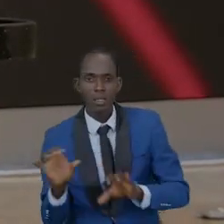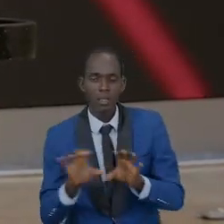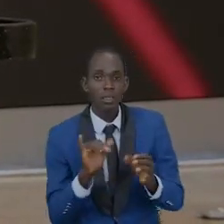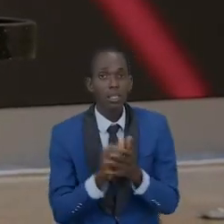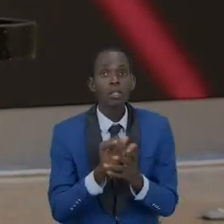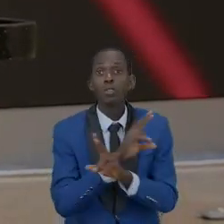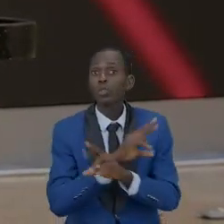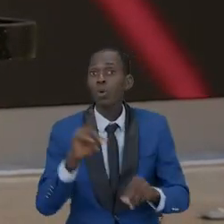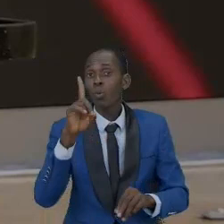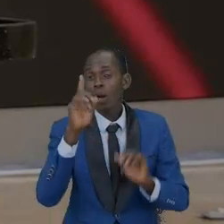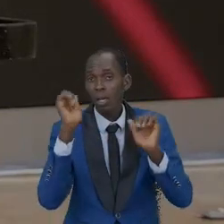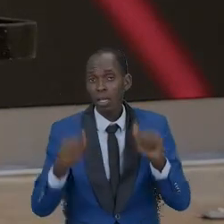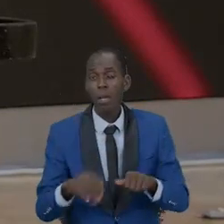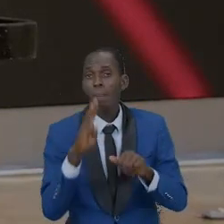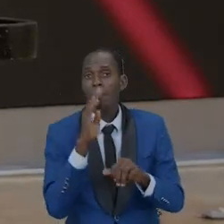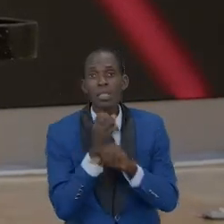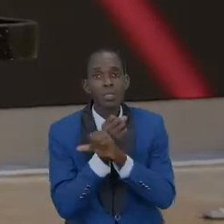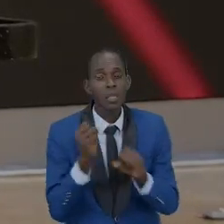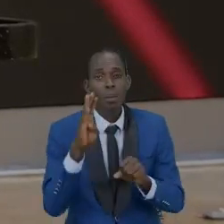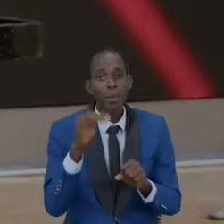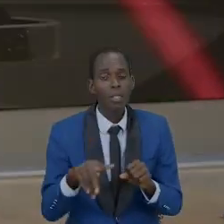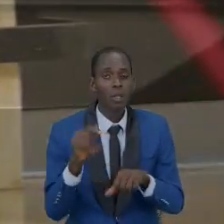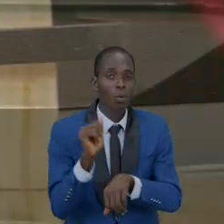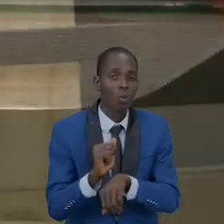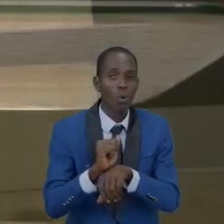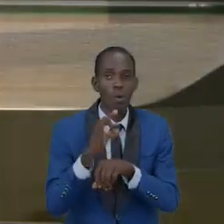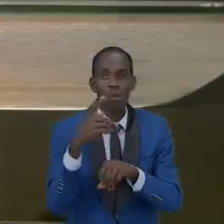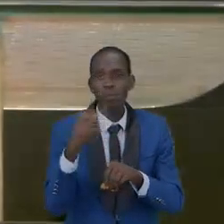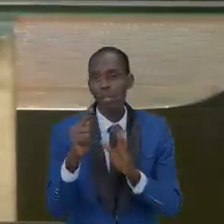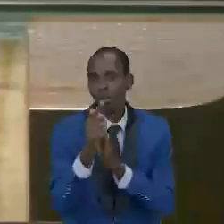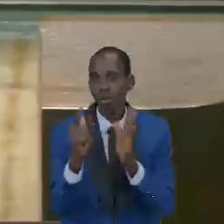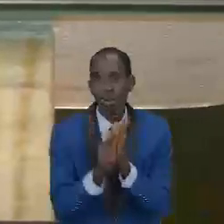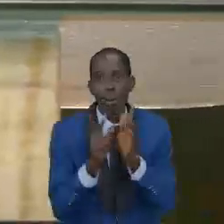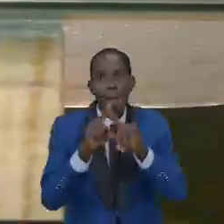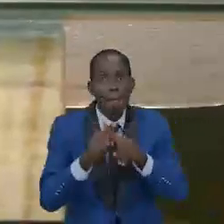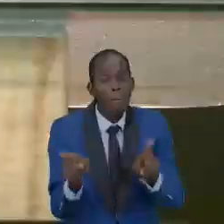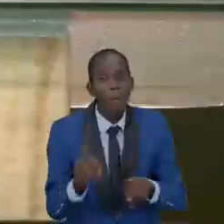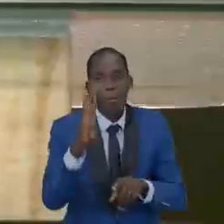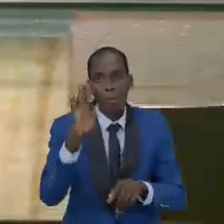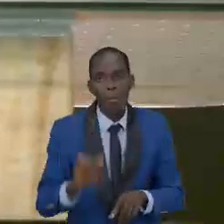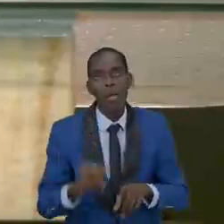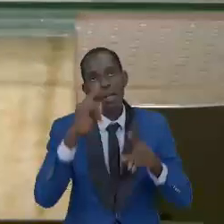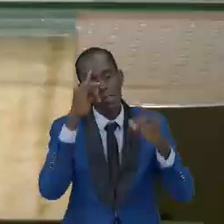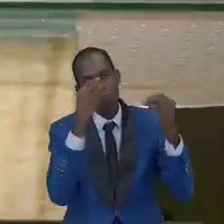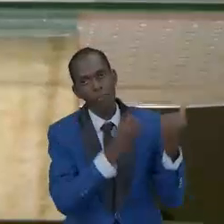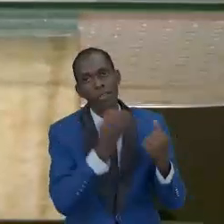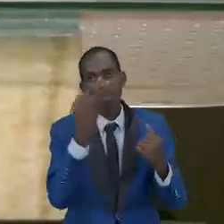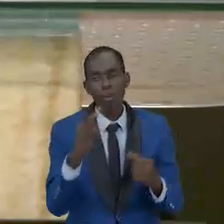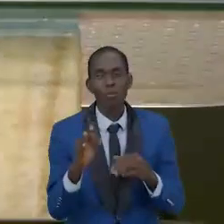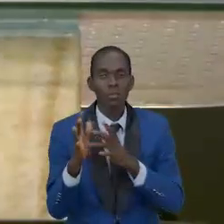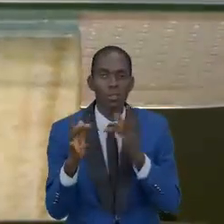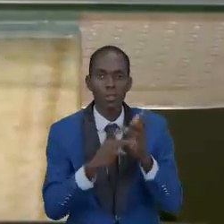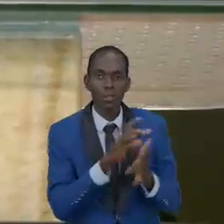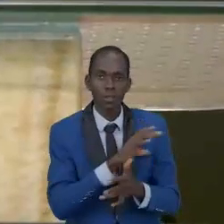man can be justified by the works of the law, but by faith of Jesus